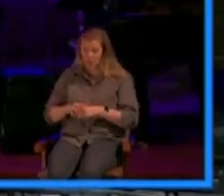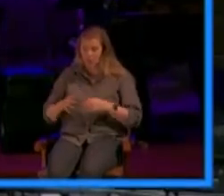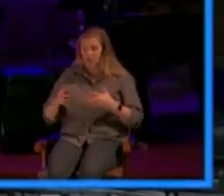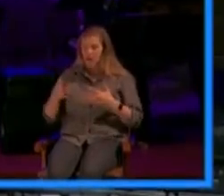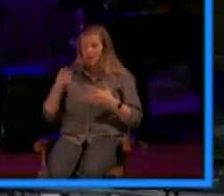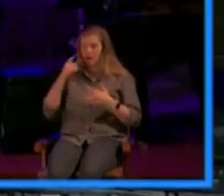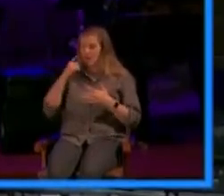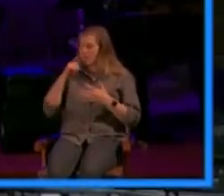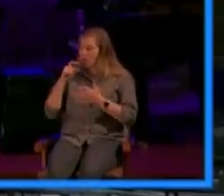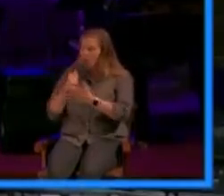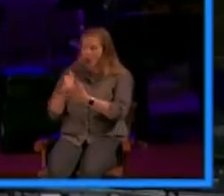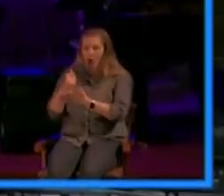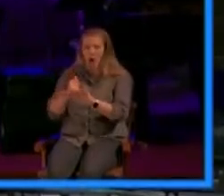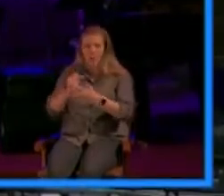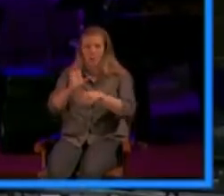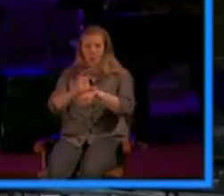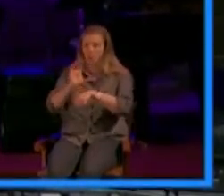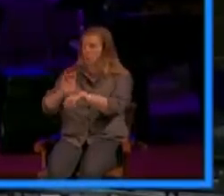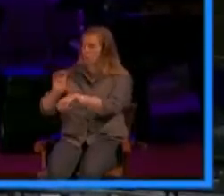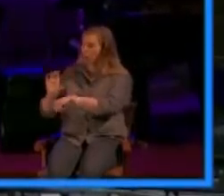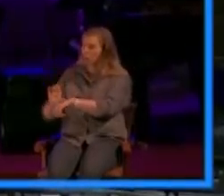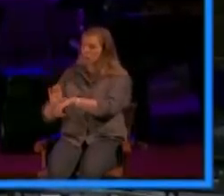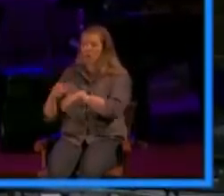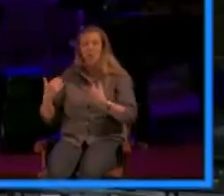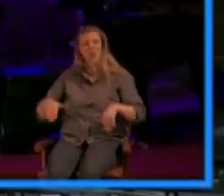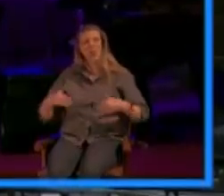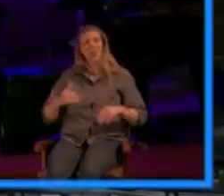does that mean that being a pastor is sort of like taking a beating? I